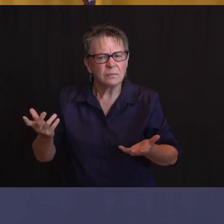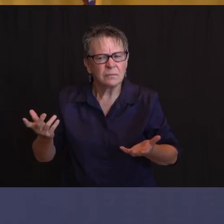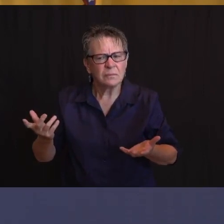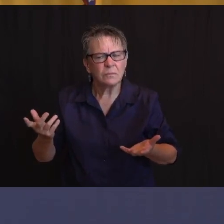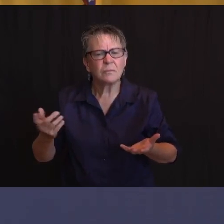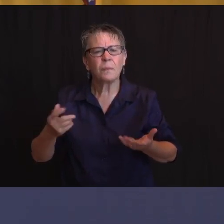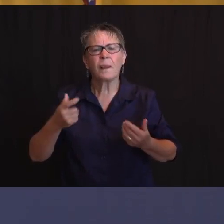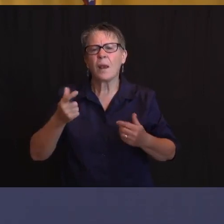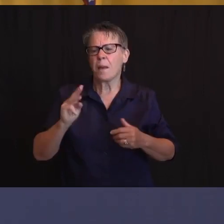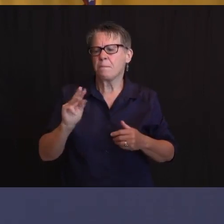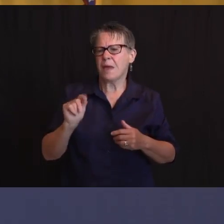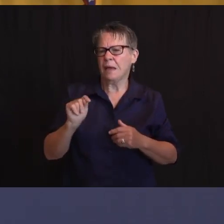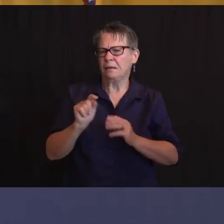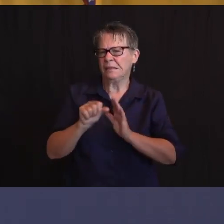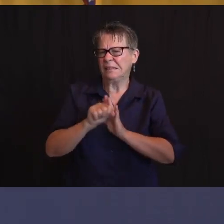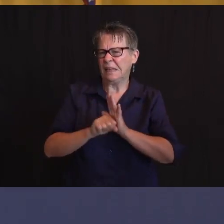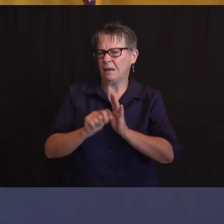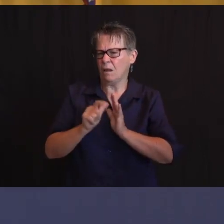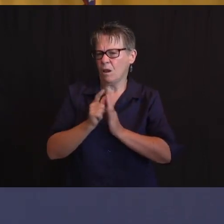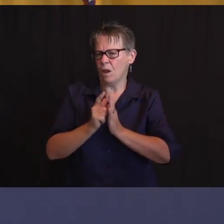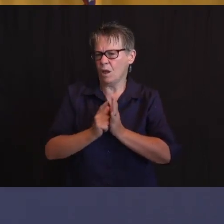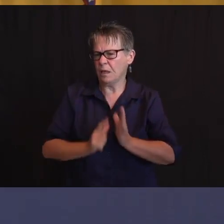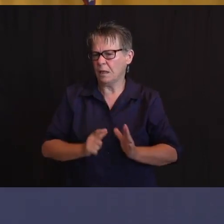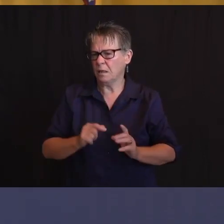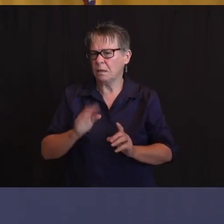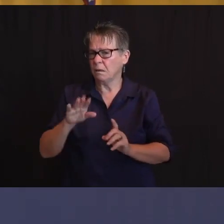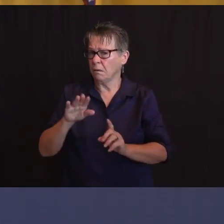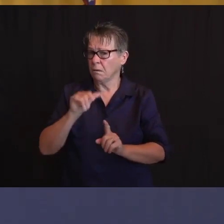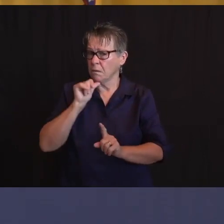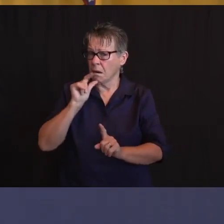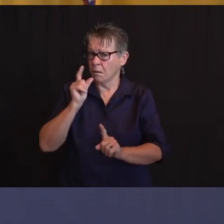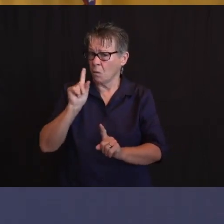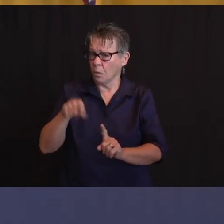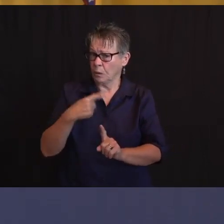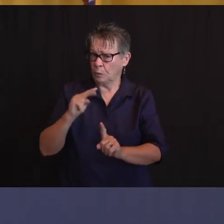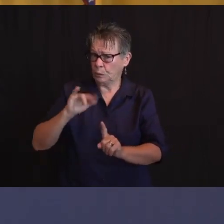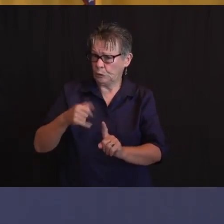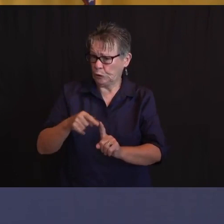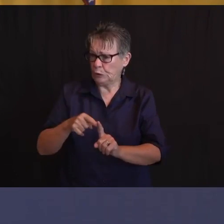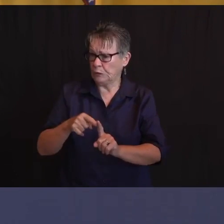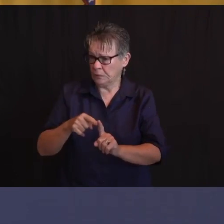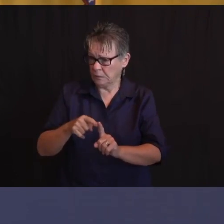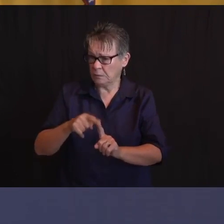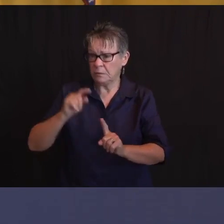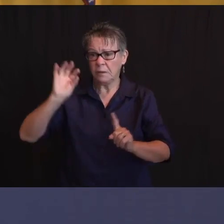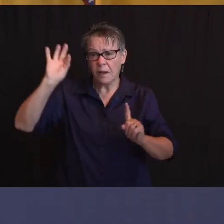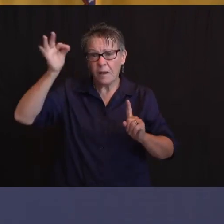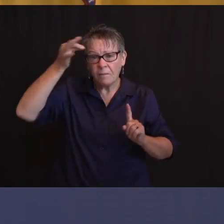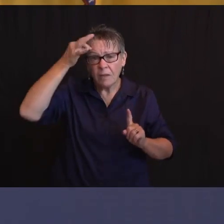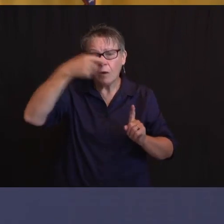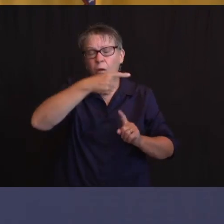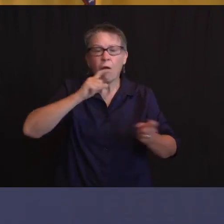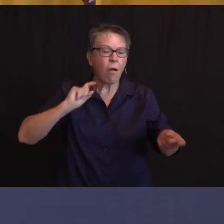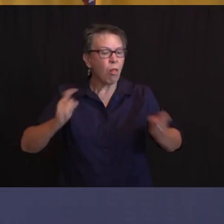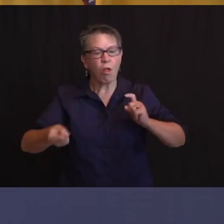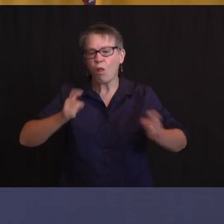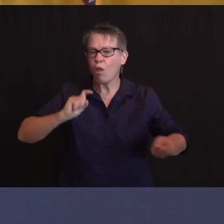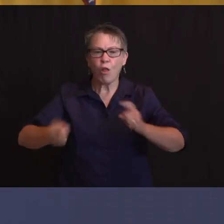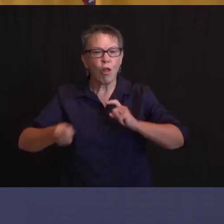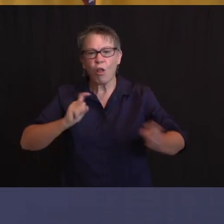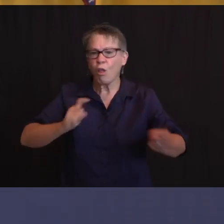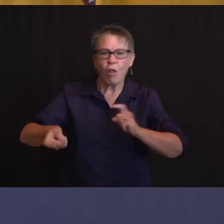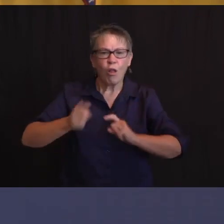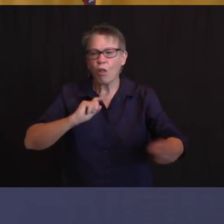in that regard. There's conflicting and changing guidance coming from the feds. This is a new program that has changed. They've never run it through FEMA this